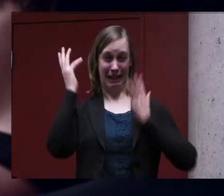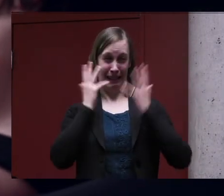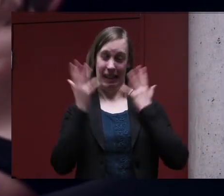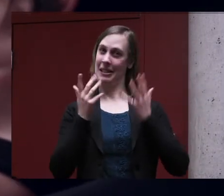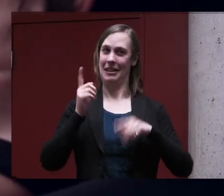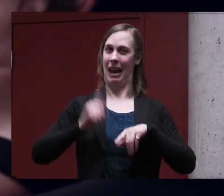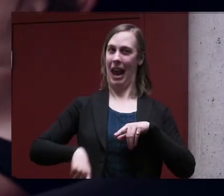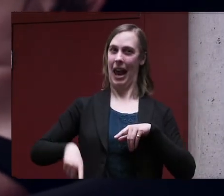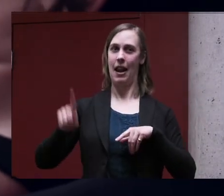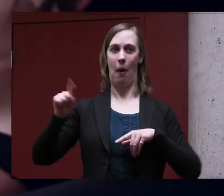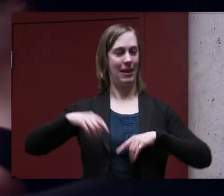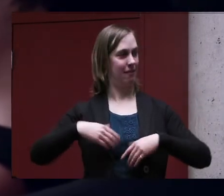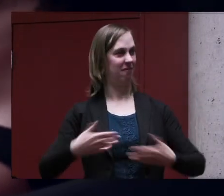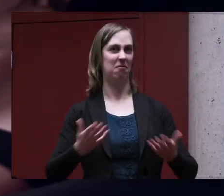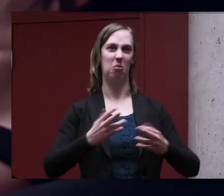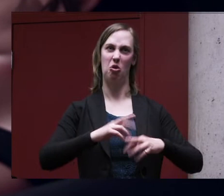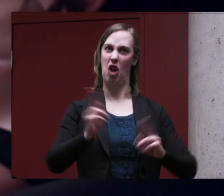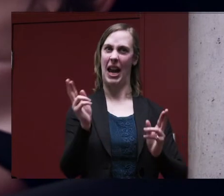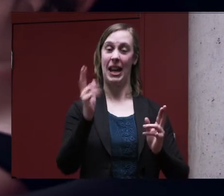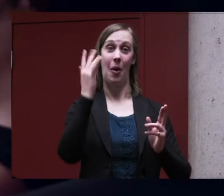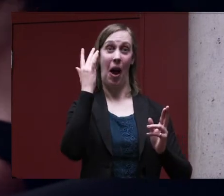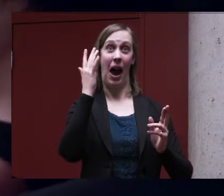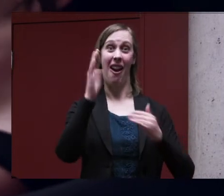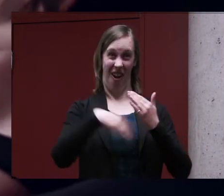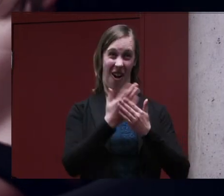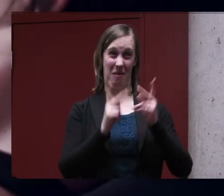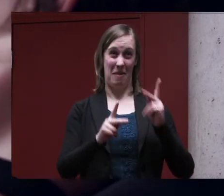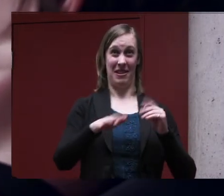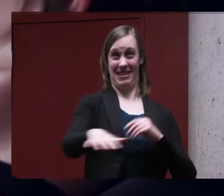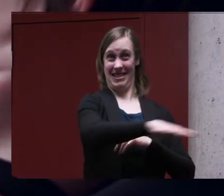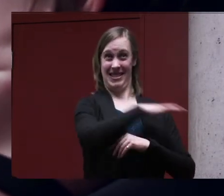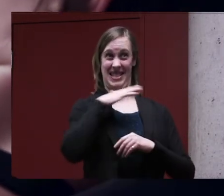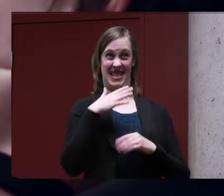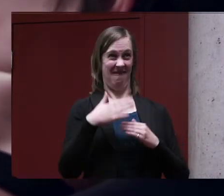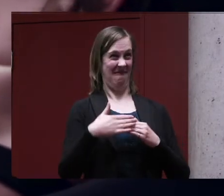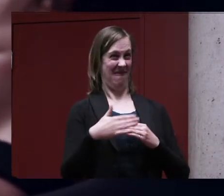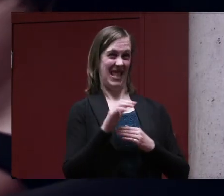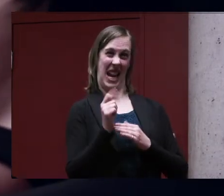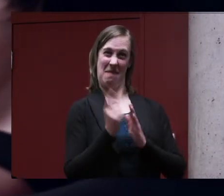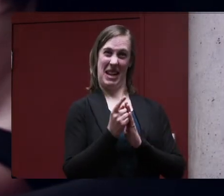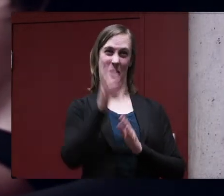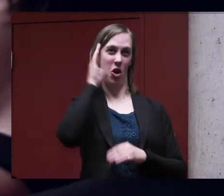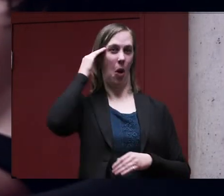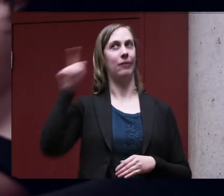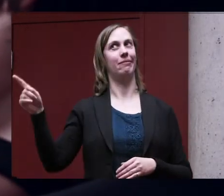much, because everybody in the facility within 10 minutes is going to know you're having sex.